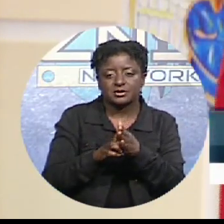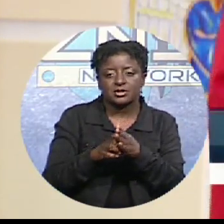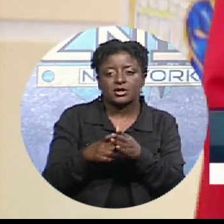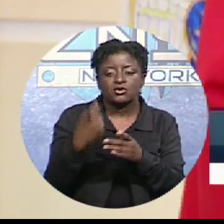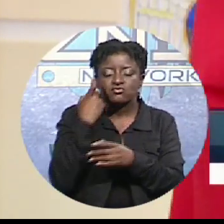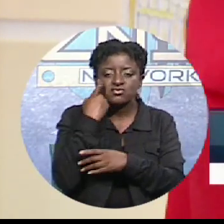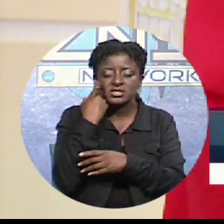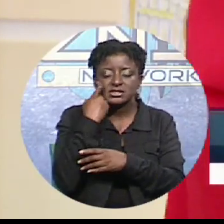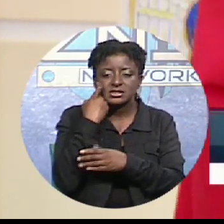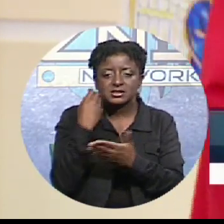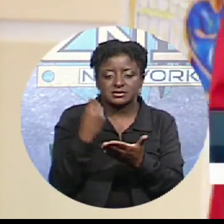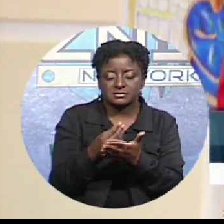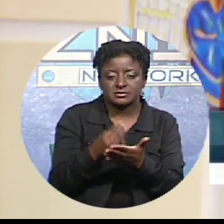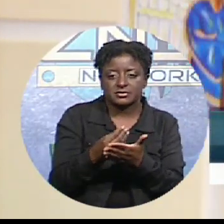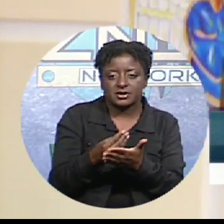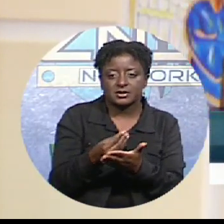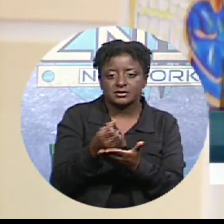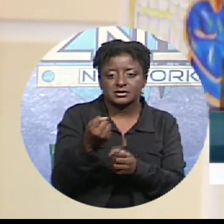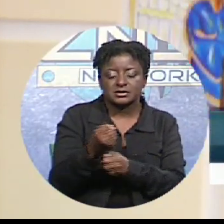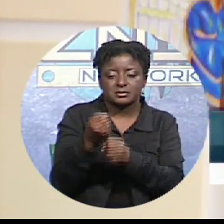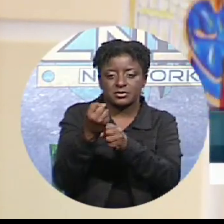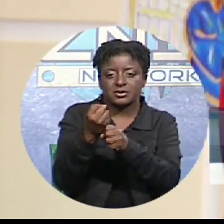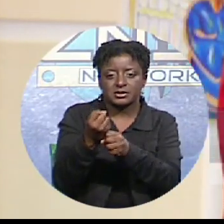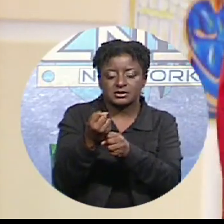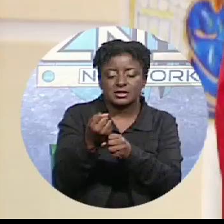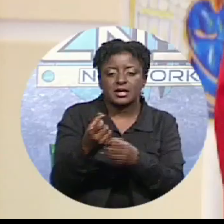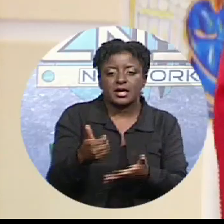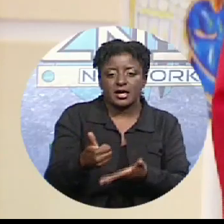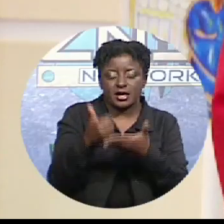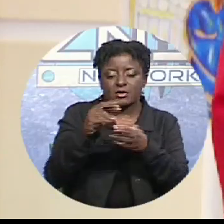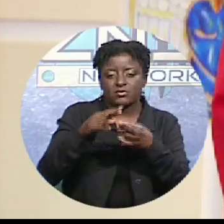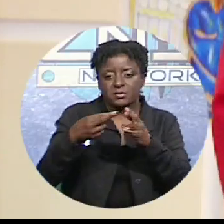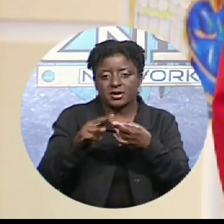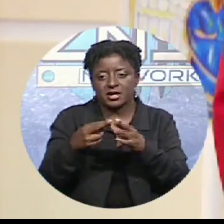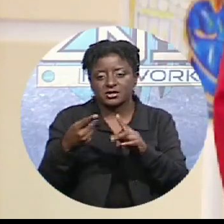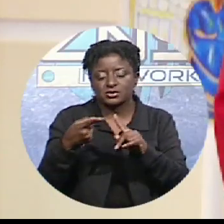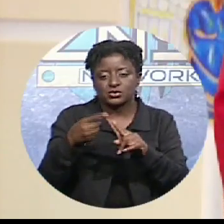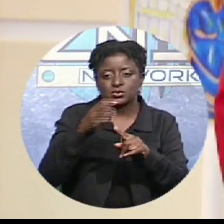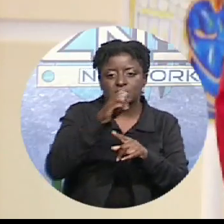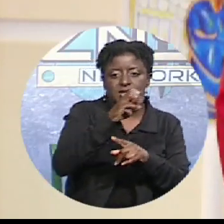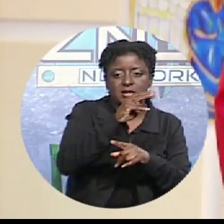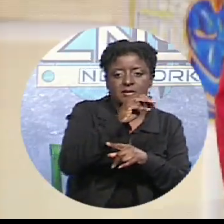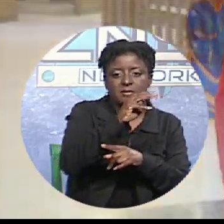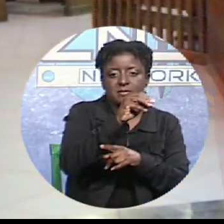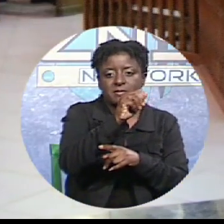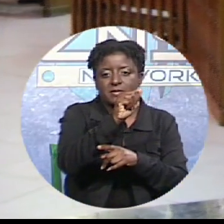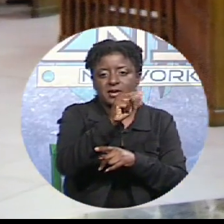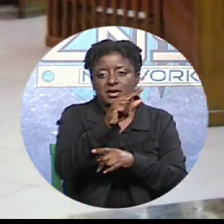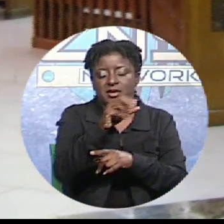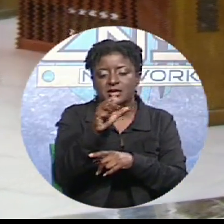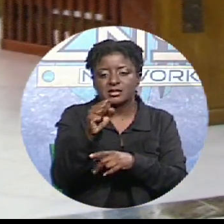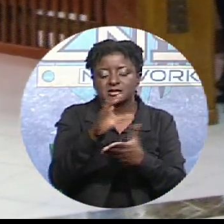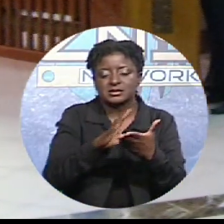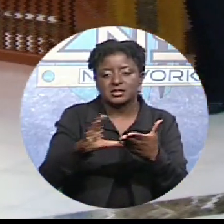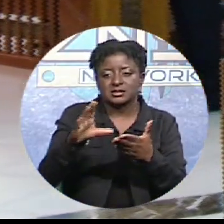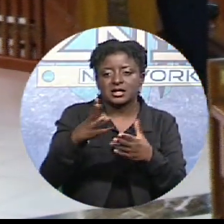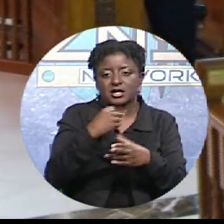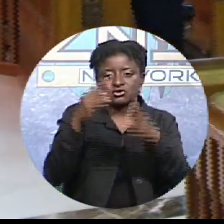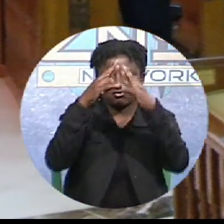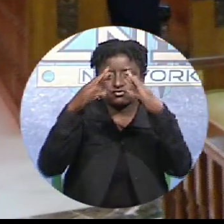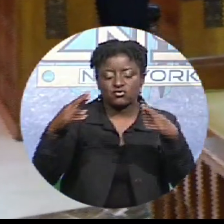grants covered repairs to the Emmaus Center and the roof of the monastery at Fox Hill. The Catholic